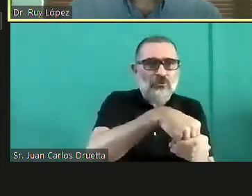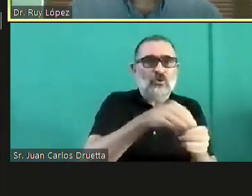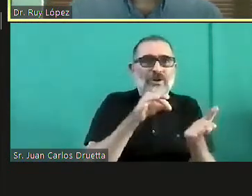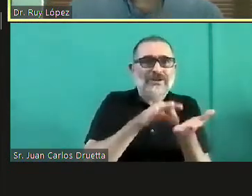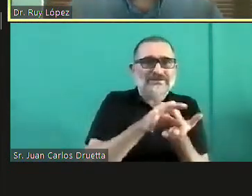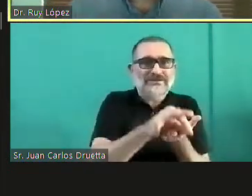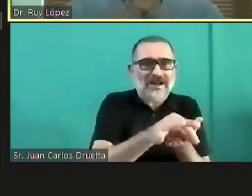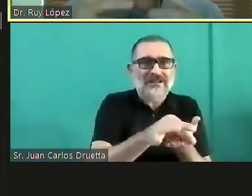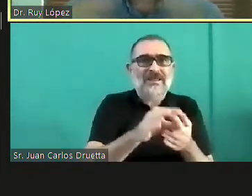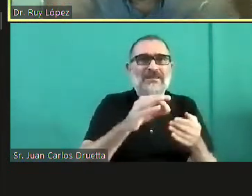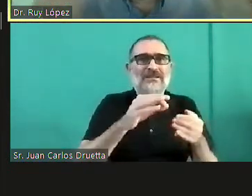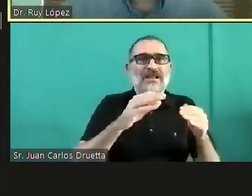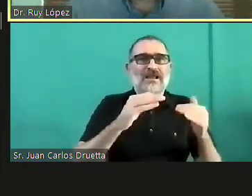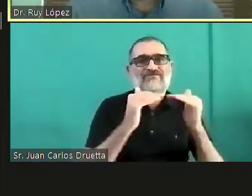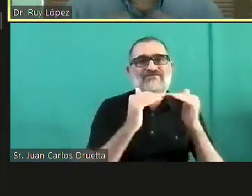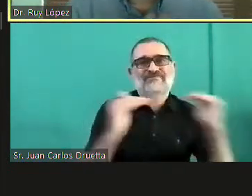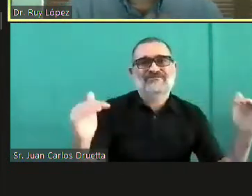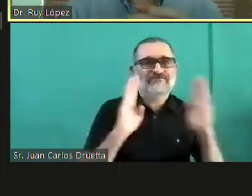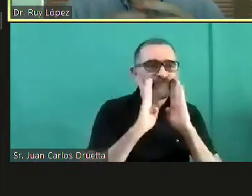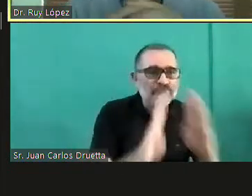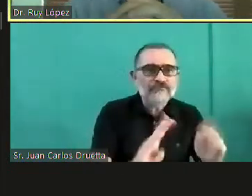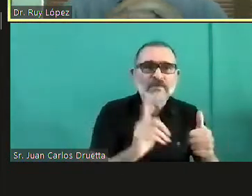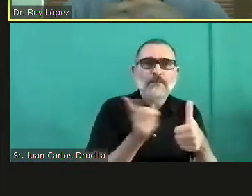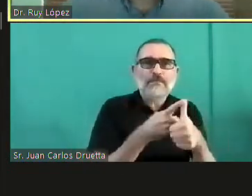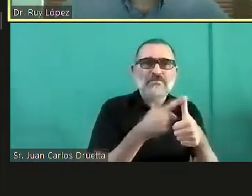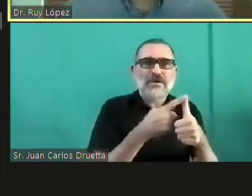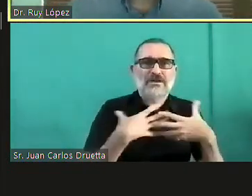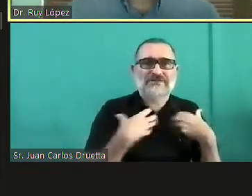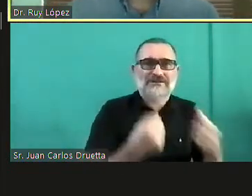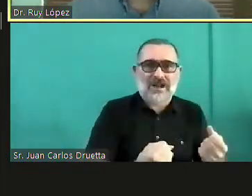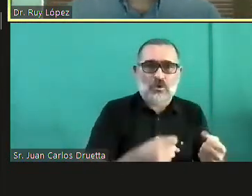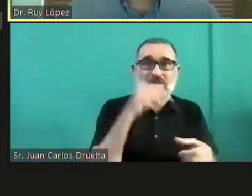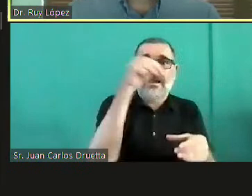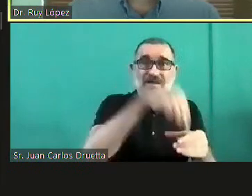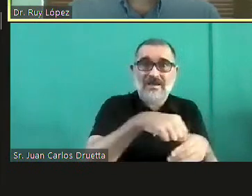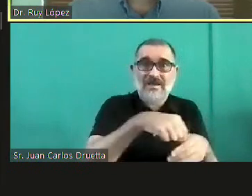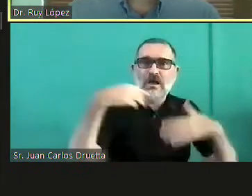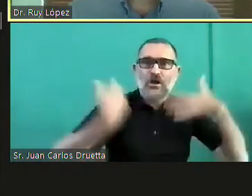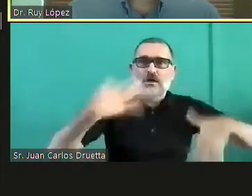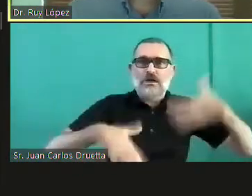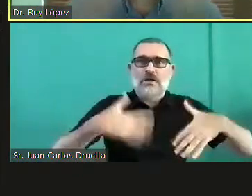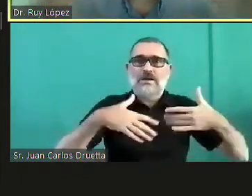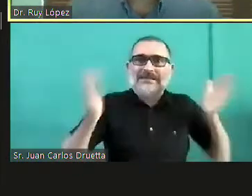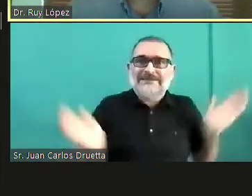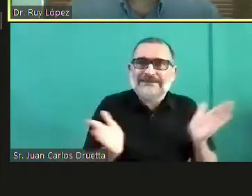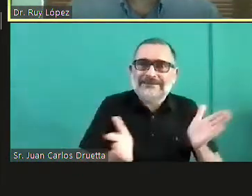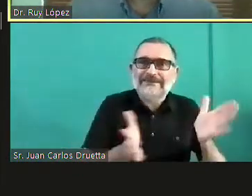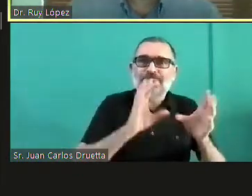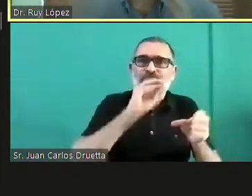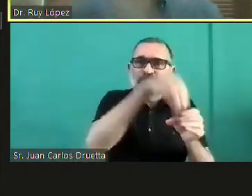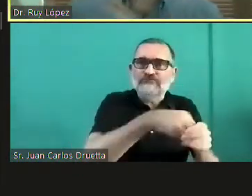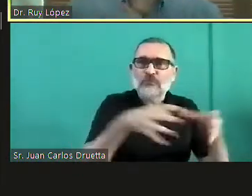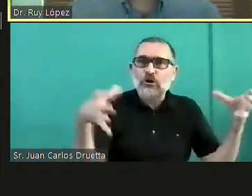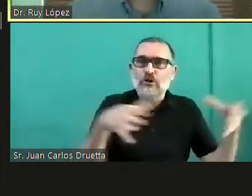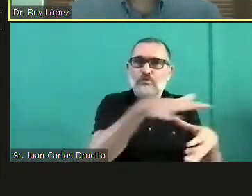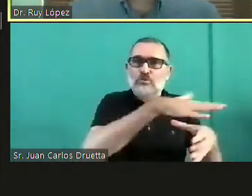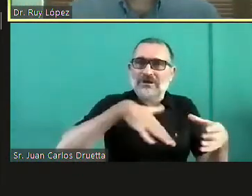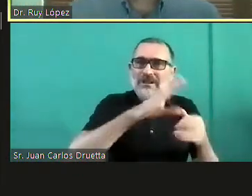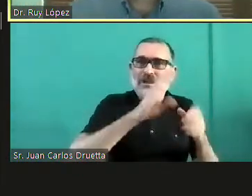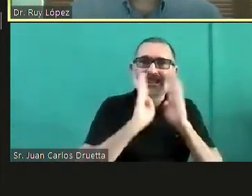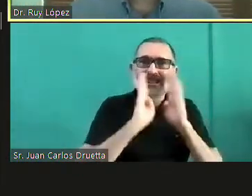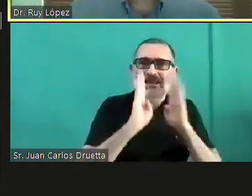to our own initiative in Mexico, and also the INSABI model, which is where we were beginning